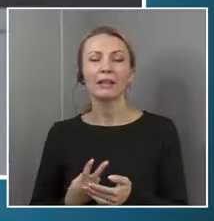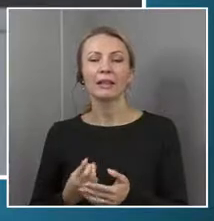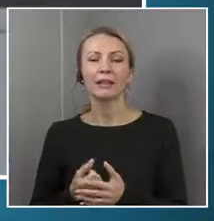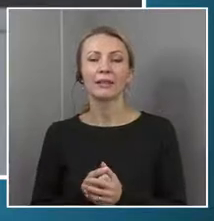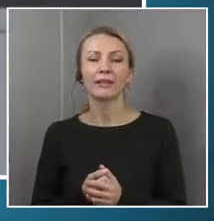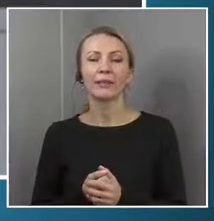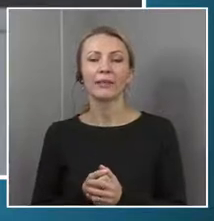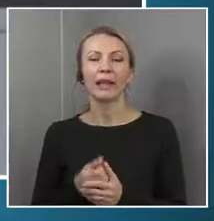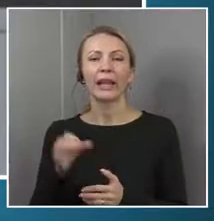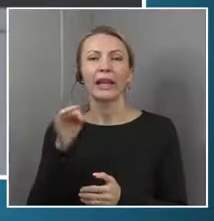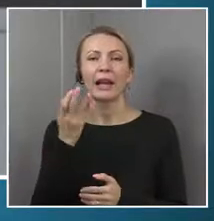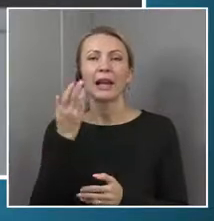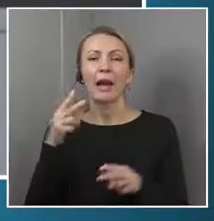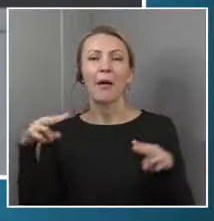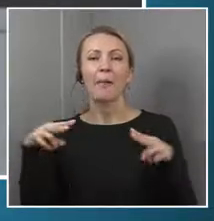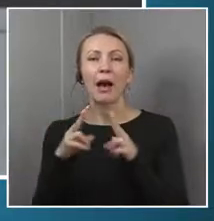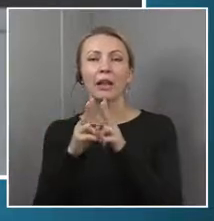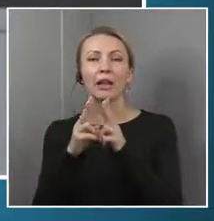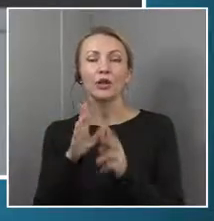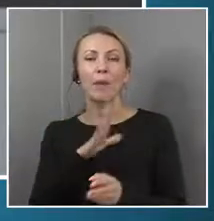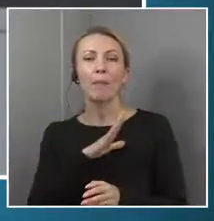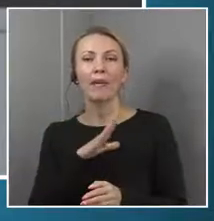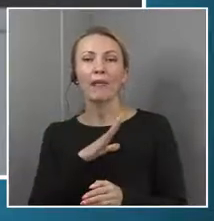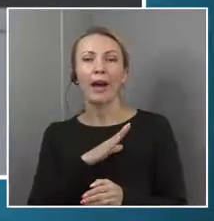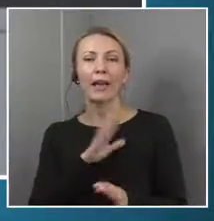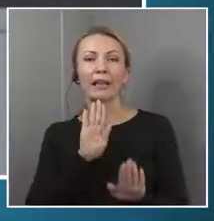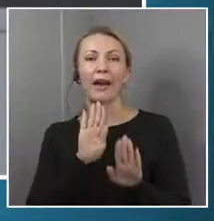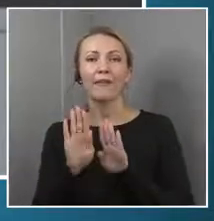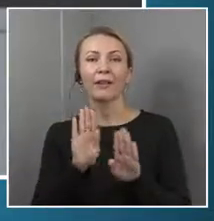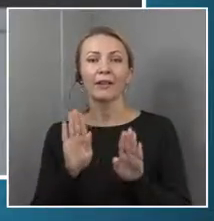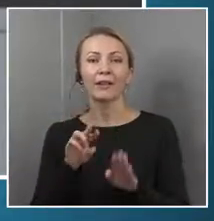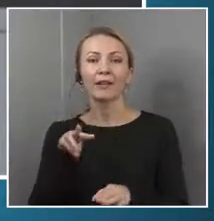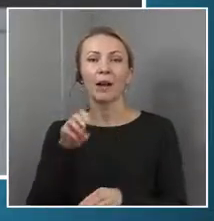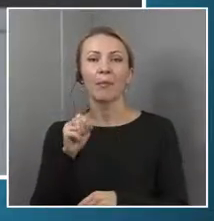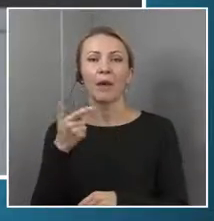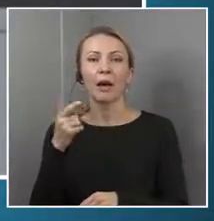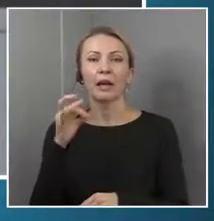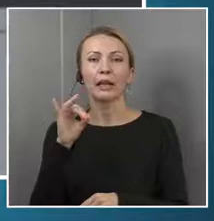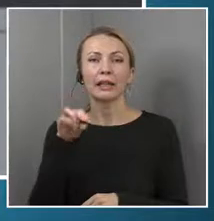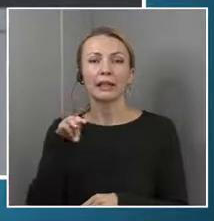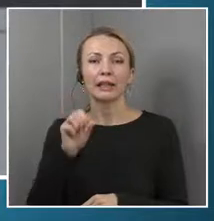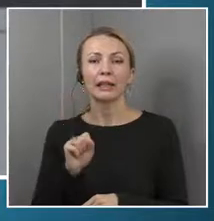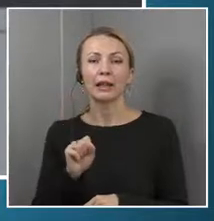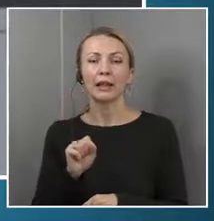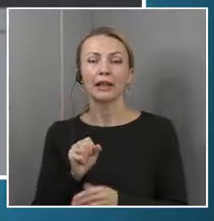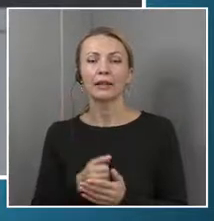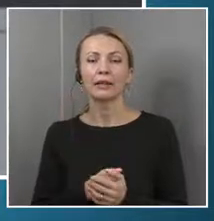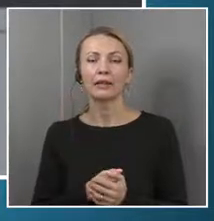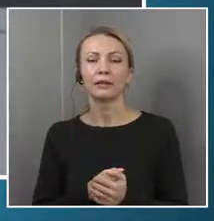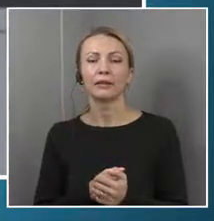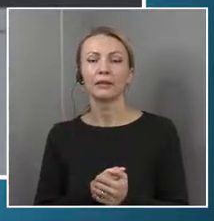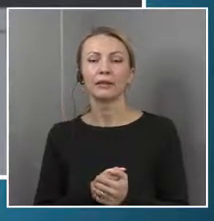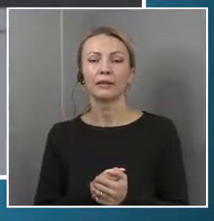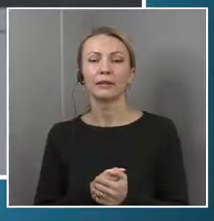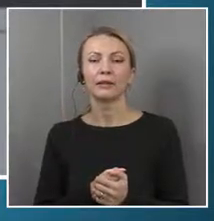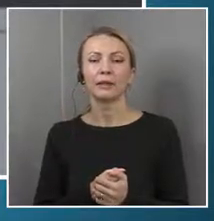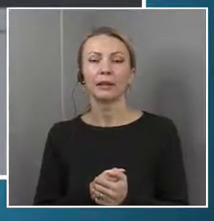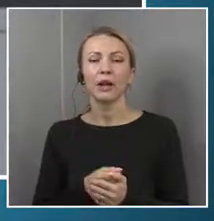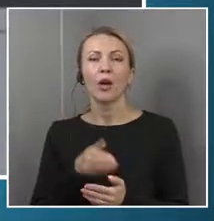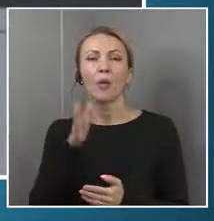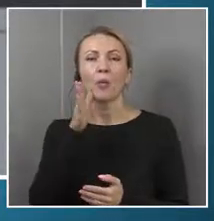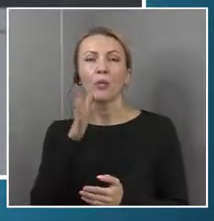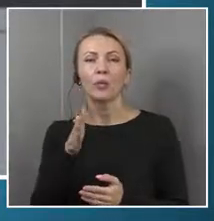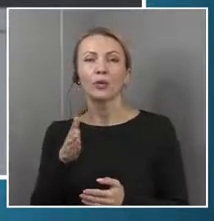shops in Moscow than in the Georges Pompidou Center in Paris.